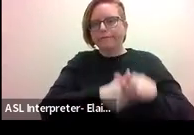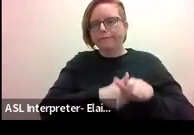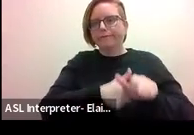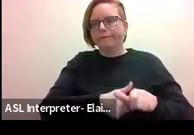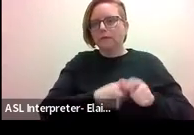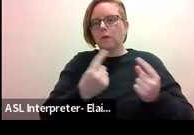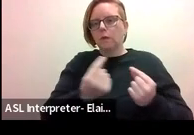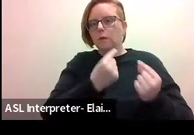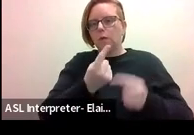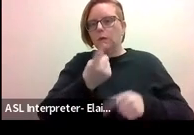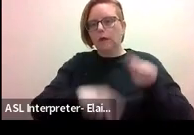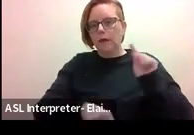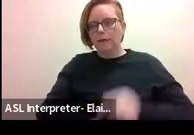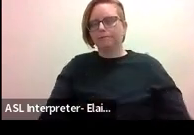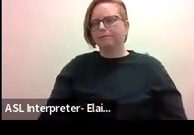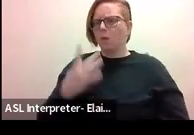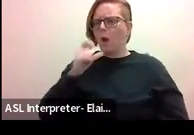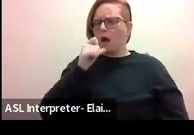4D?